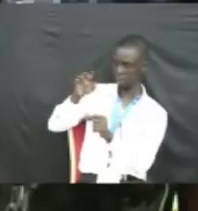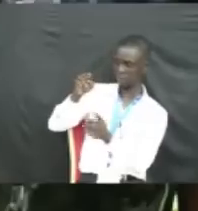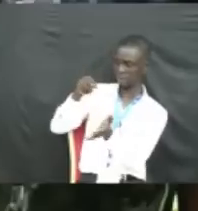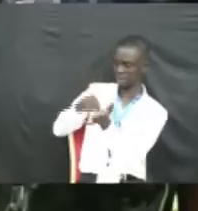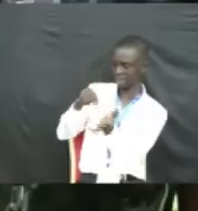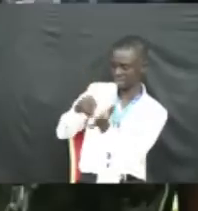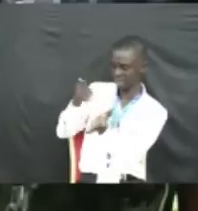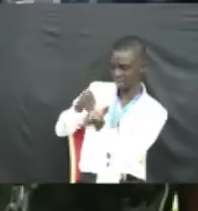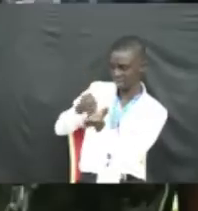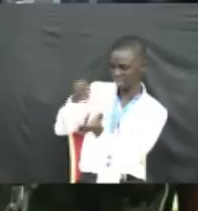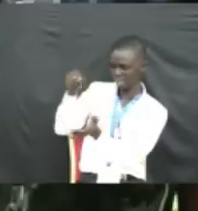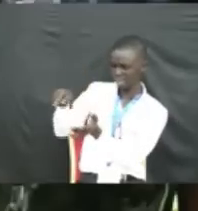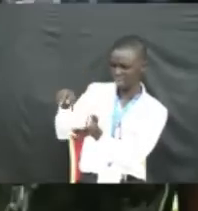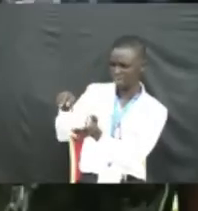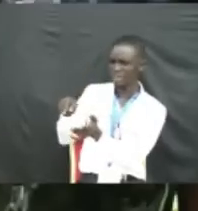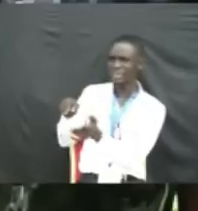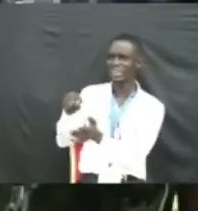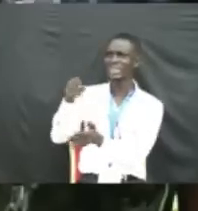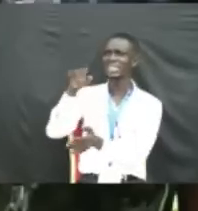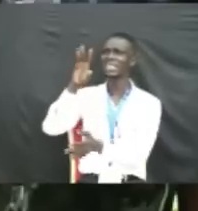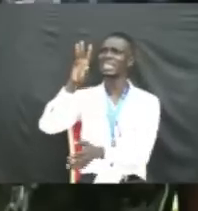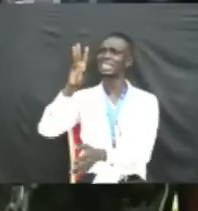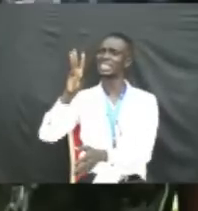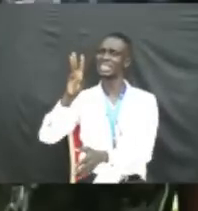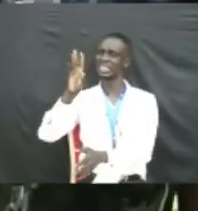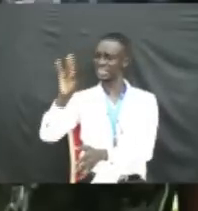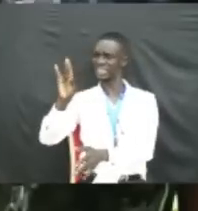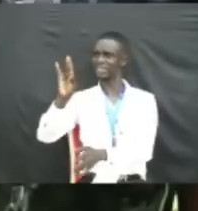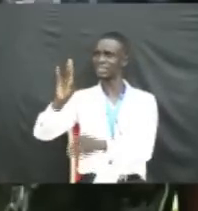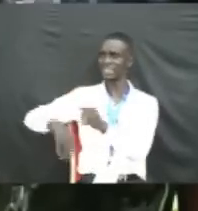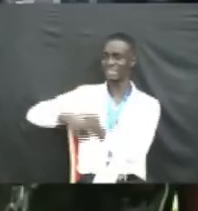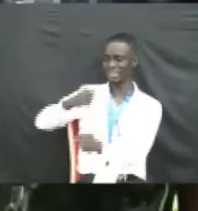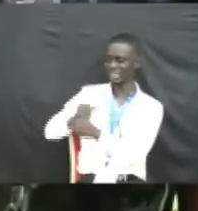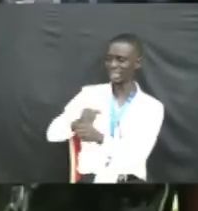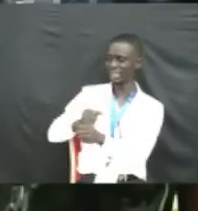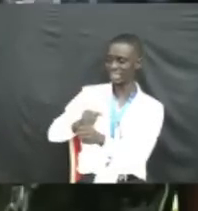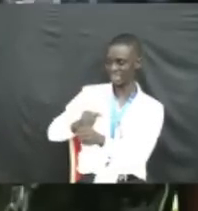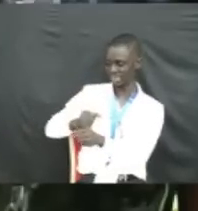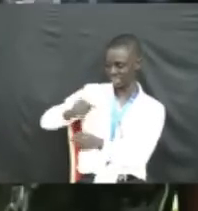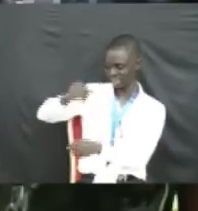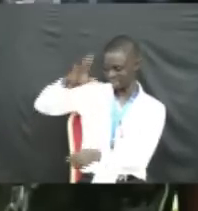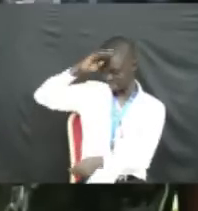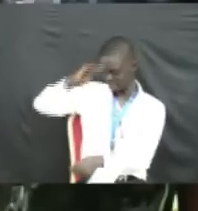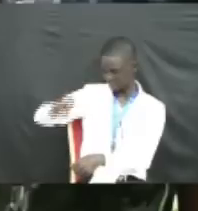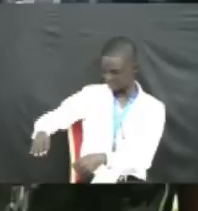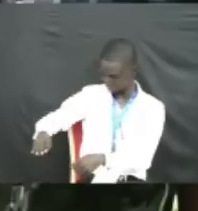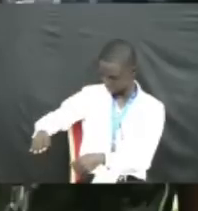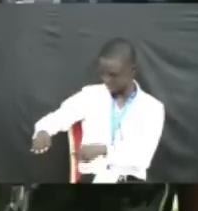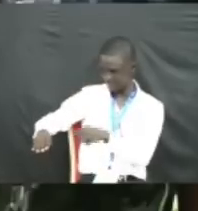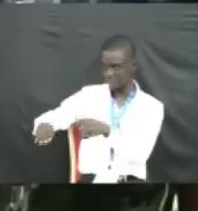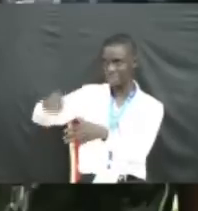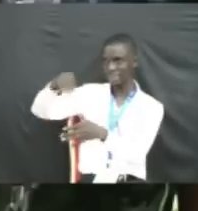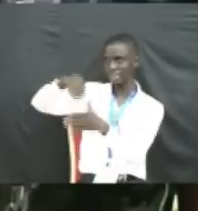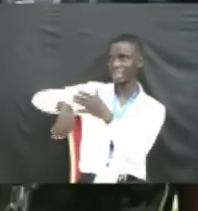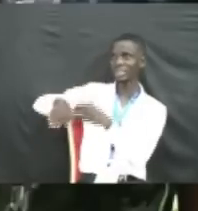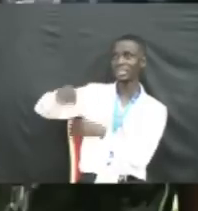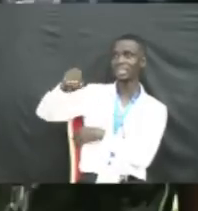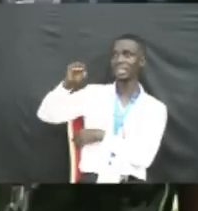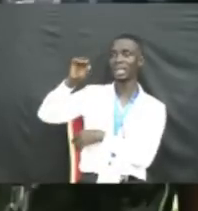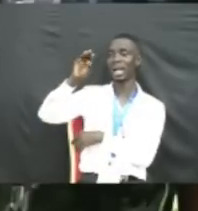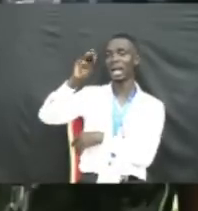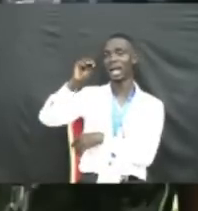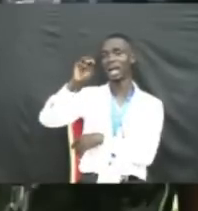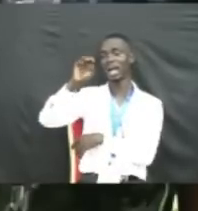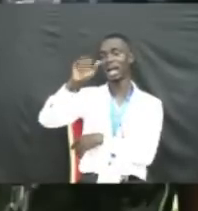the facility, his 7-year-old son, a children's ministry member of the Armenia assembly by the